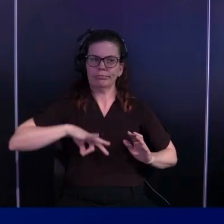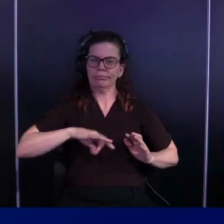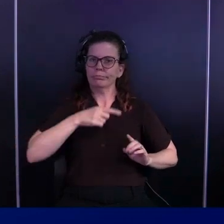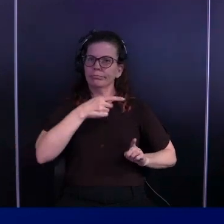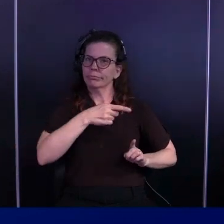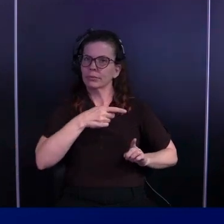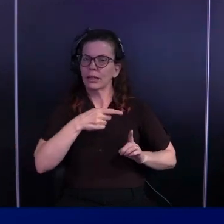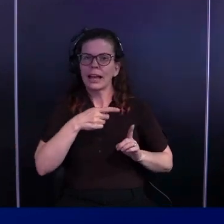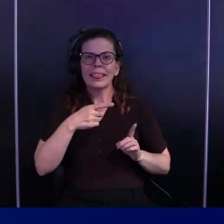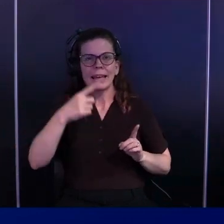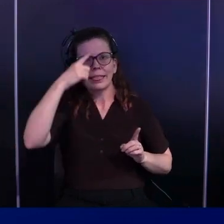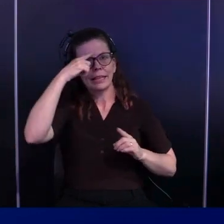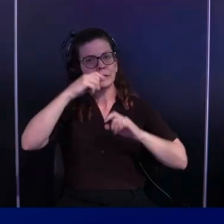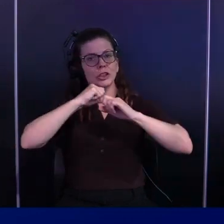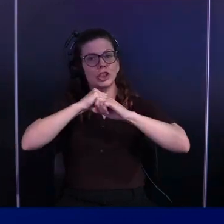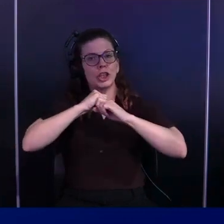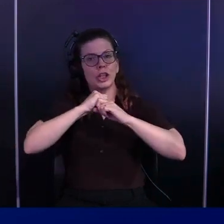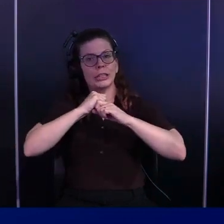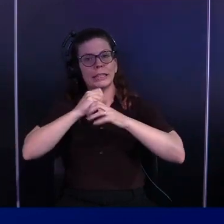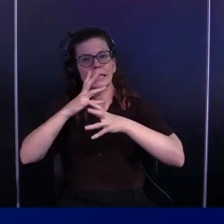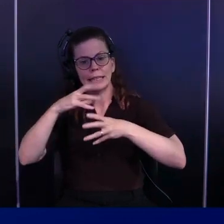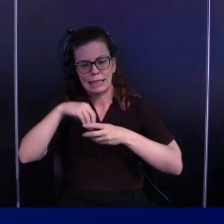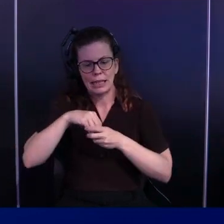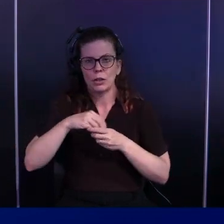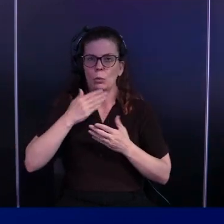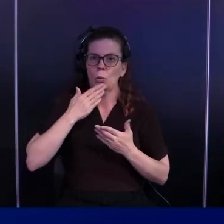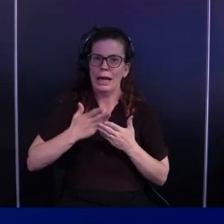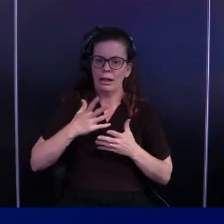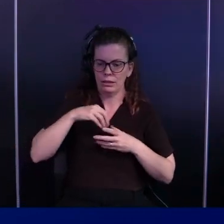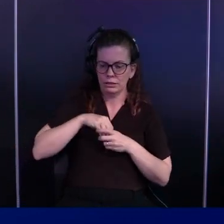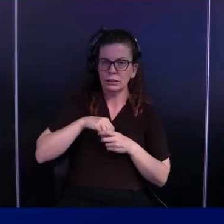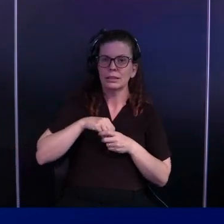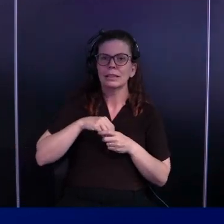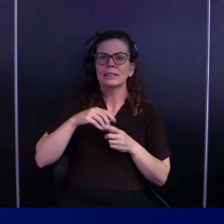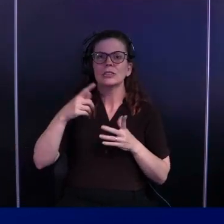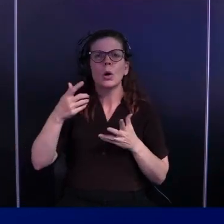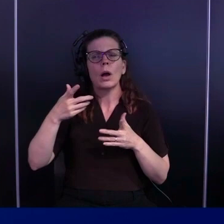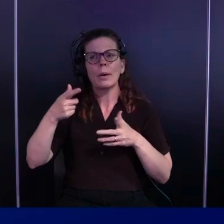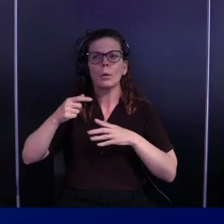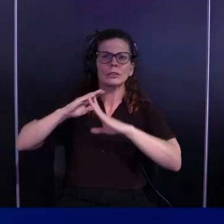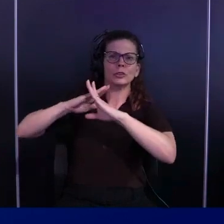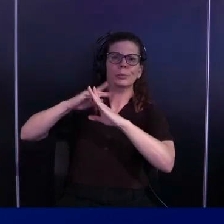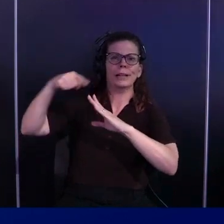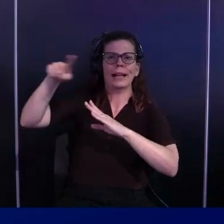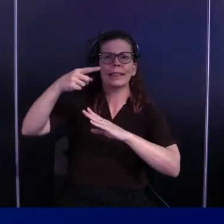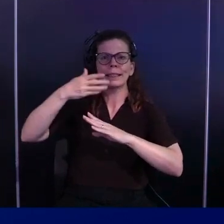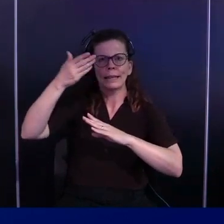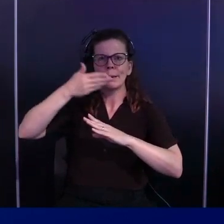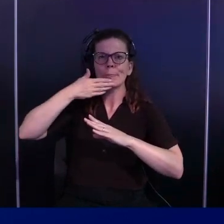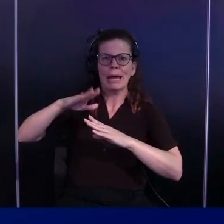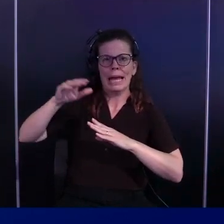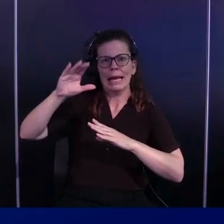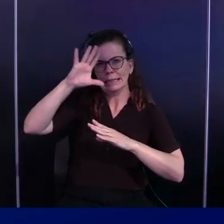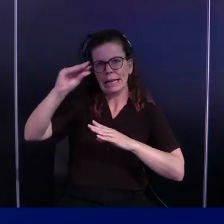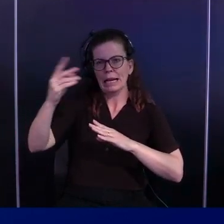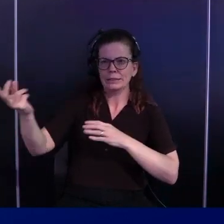they think security inwards really well. I want to keep the bad guys out. Keep them out. Yeah, that people do that really